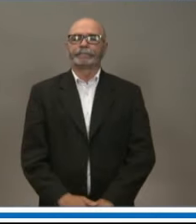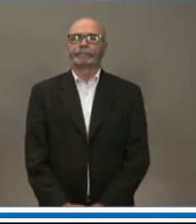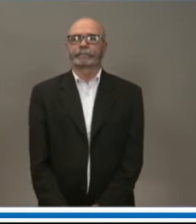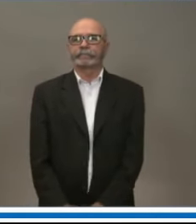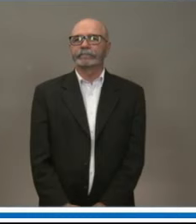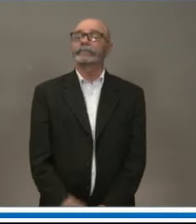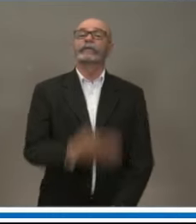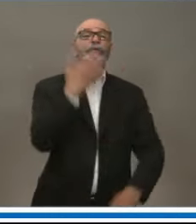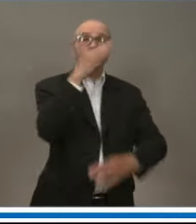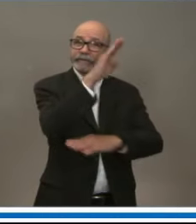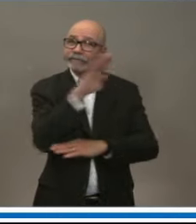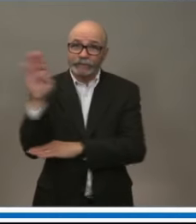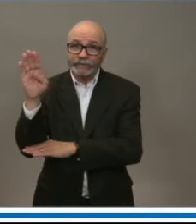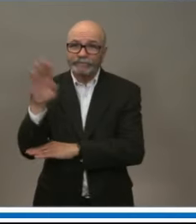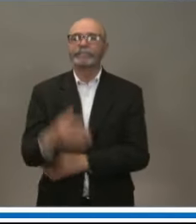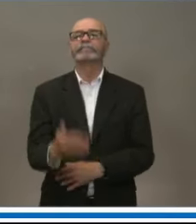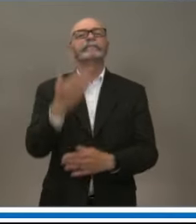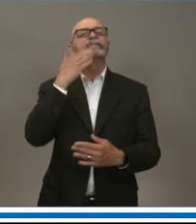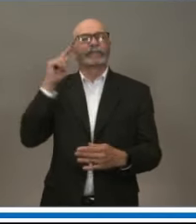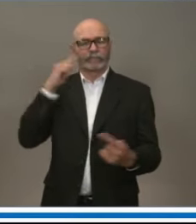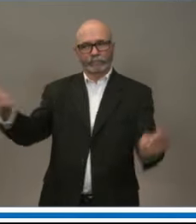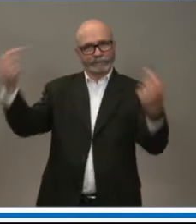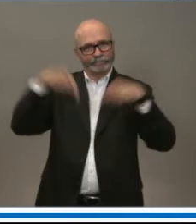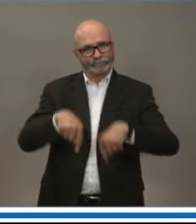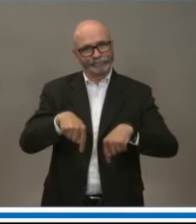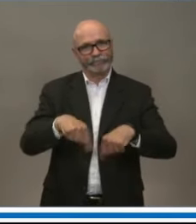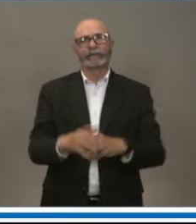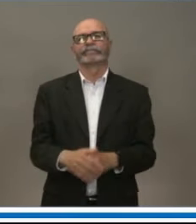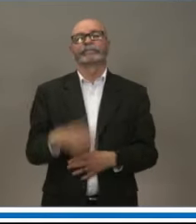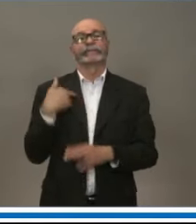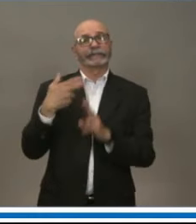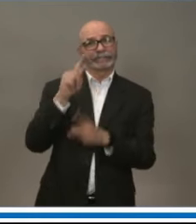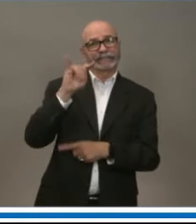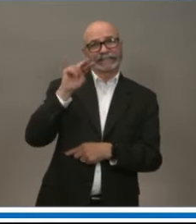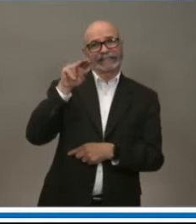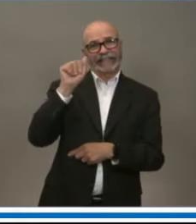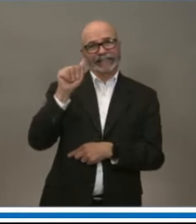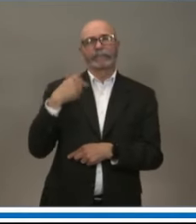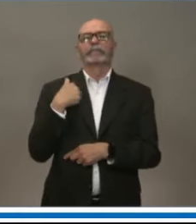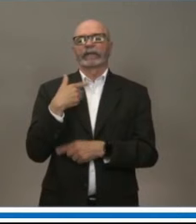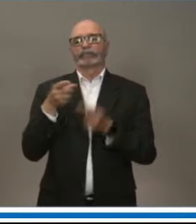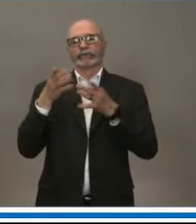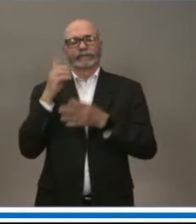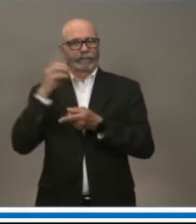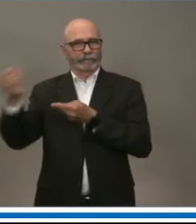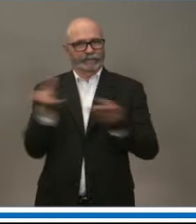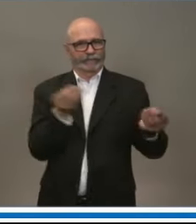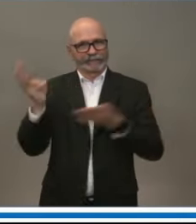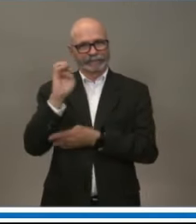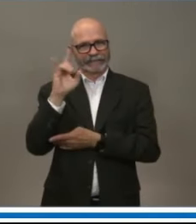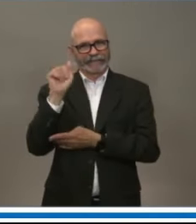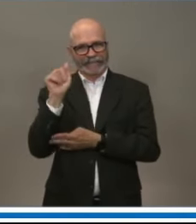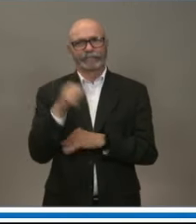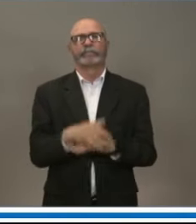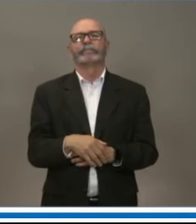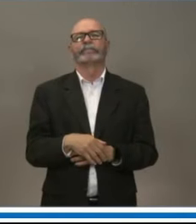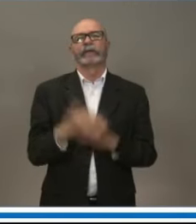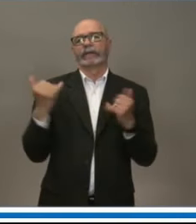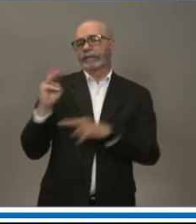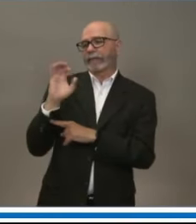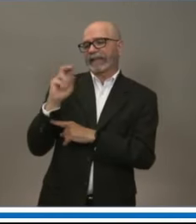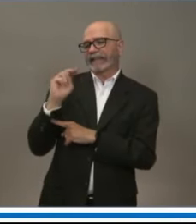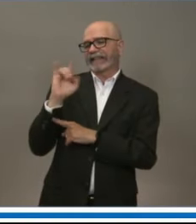Good afternoon, and thank you for joining us. My name is Tina Tebow, and I will be your moderator for this afternoon's news conference. Joining us today, the Honourable Stephen McNeil, Premier